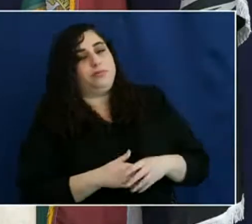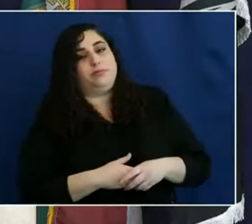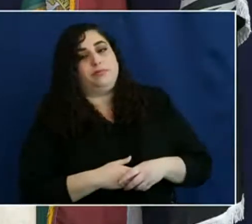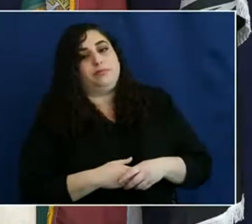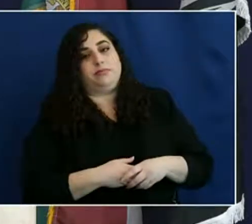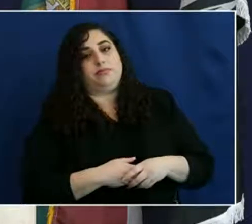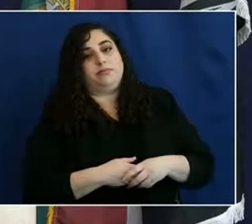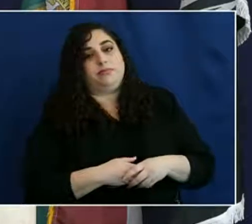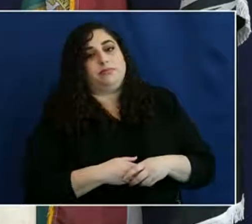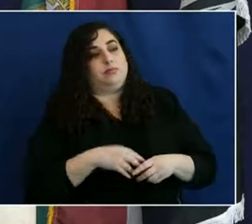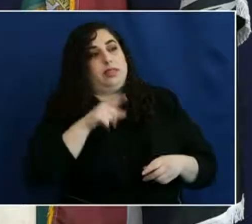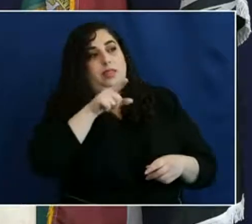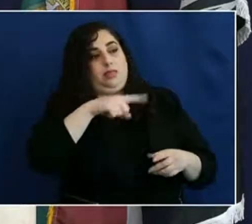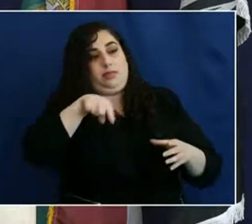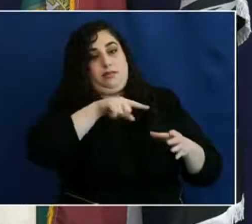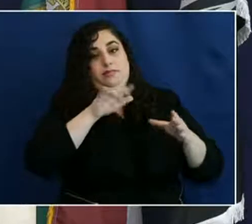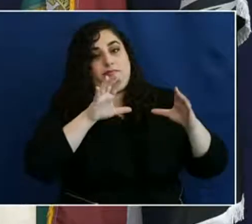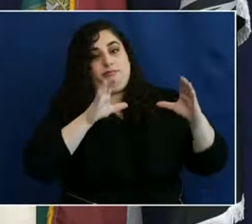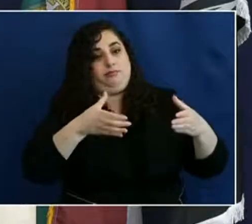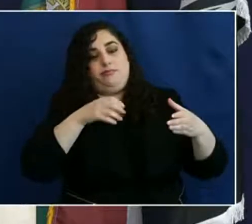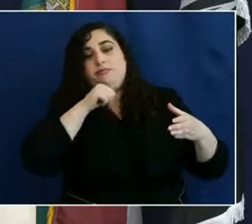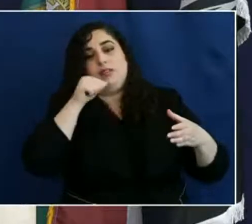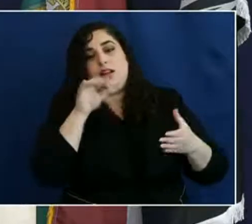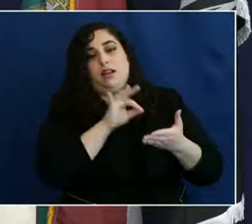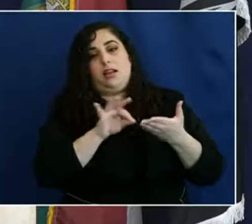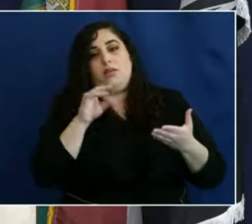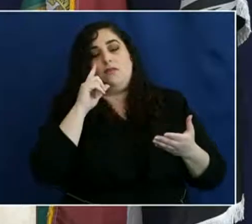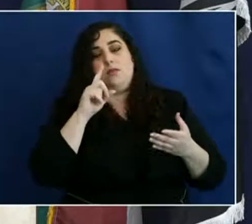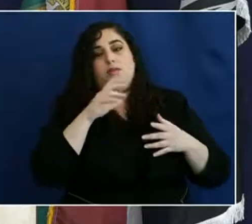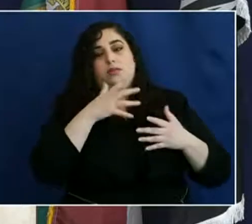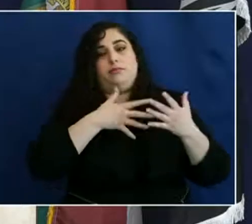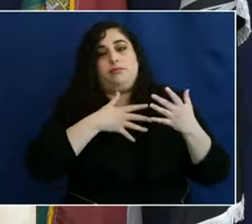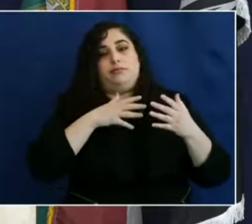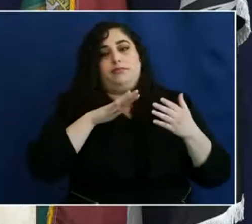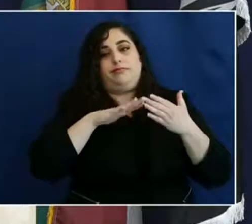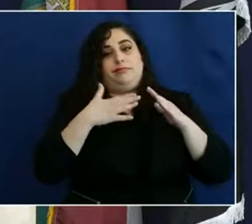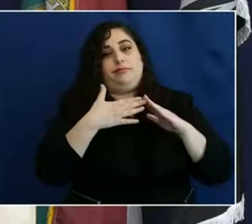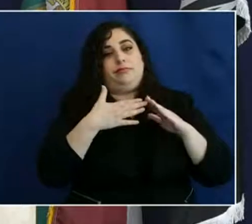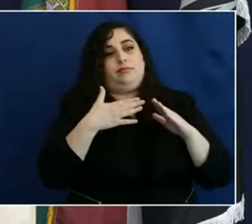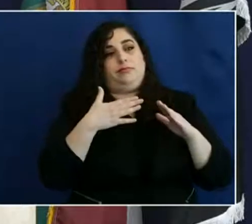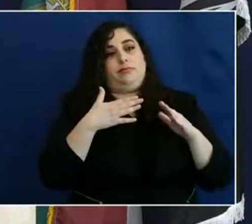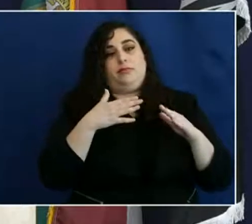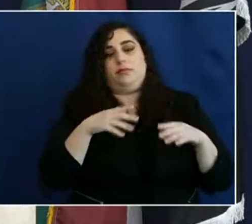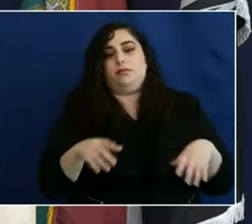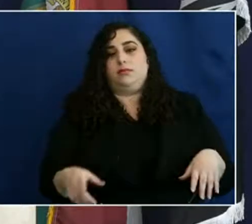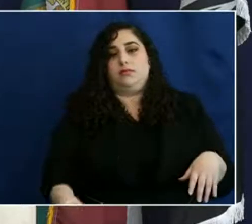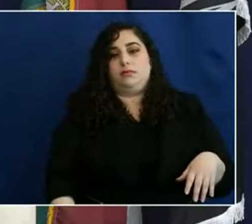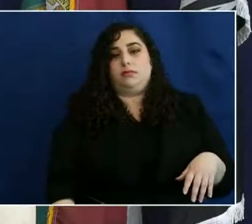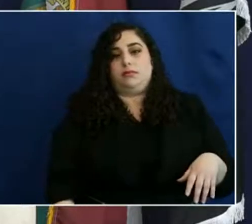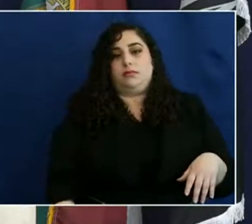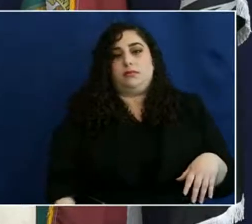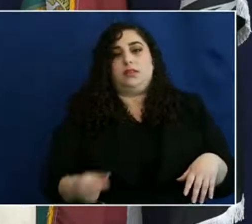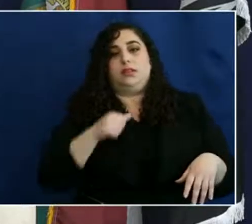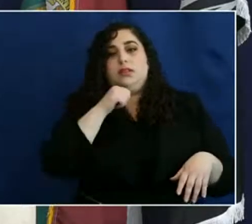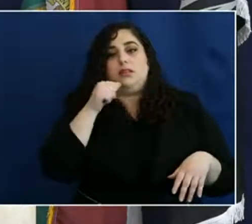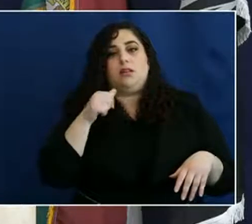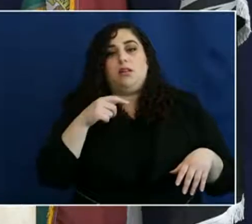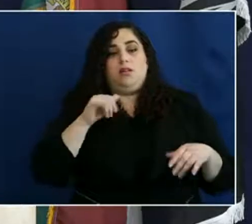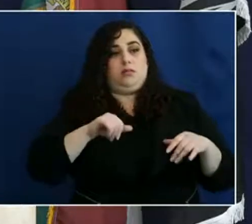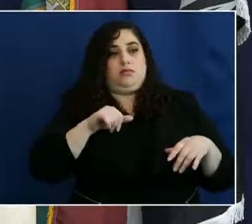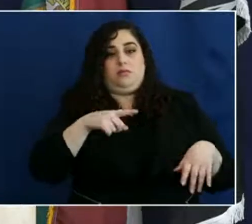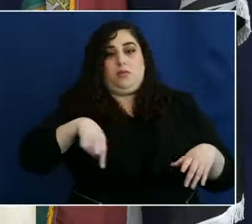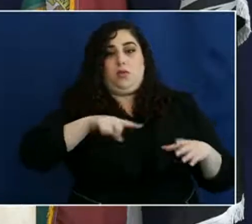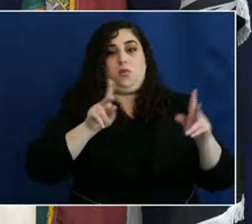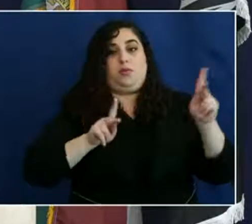count into our local case count because they're not San Diego County residents. Okay. Thank you.